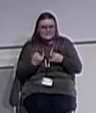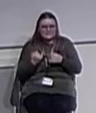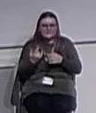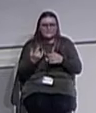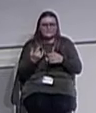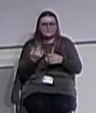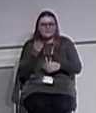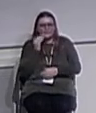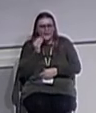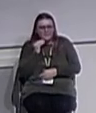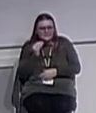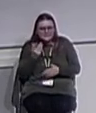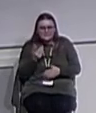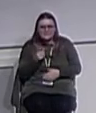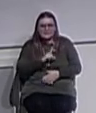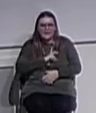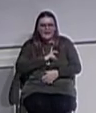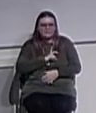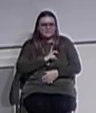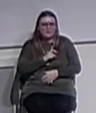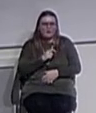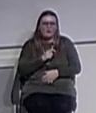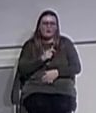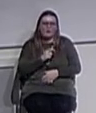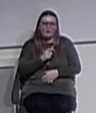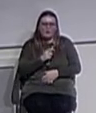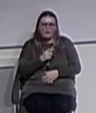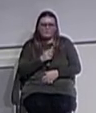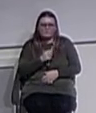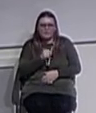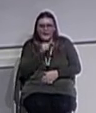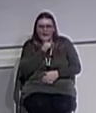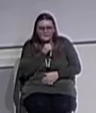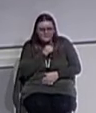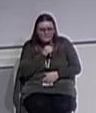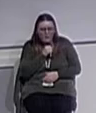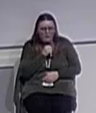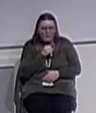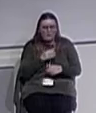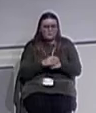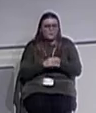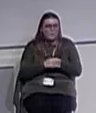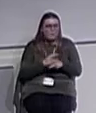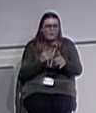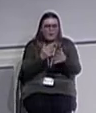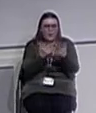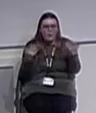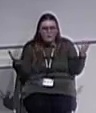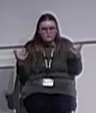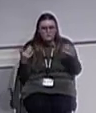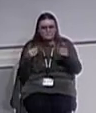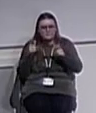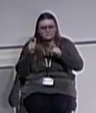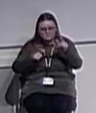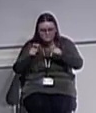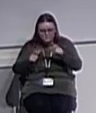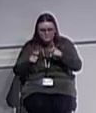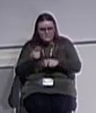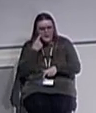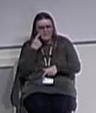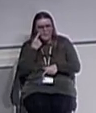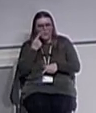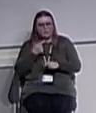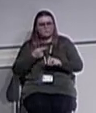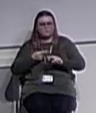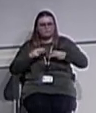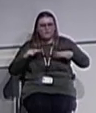or cancer, asthma, cardiovascular diseases. So we have a lot of people here who are looking at the genetics of body clocks. You know,